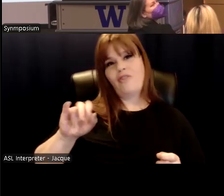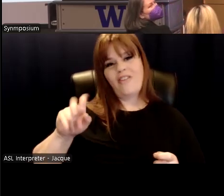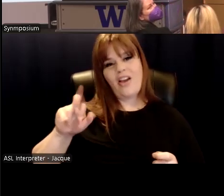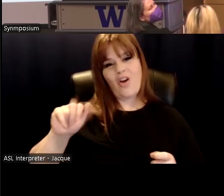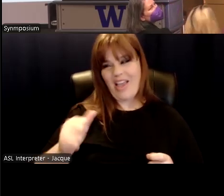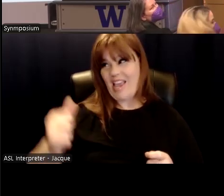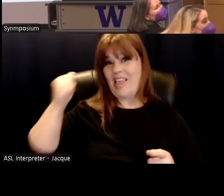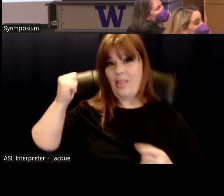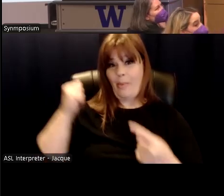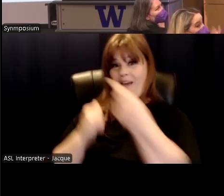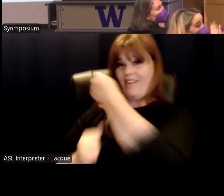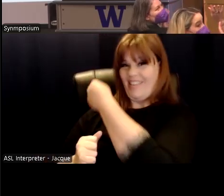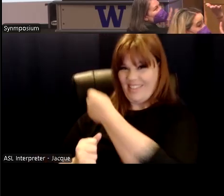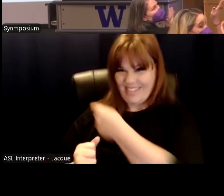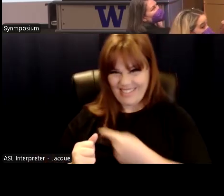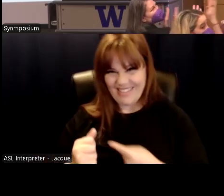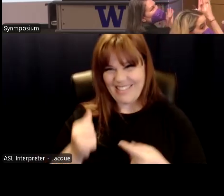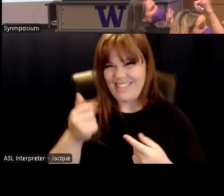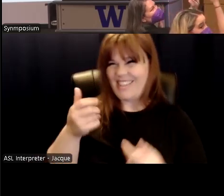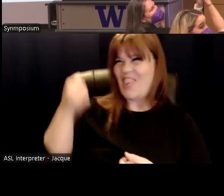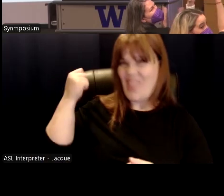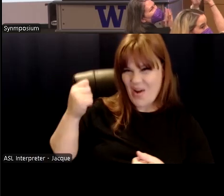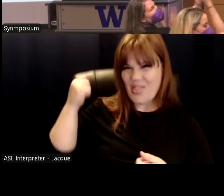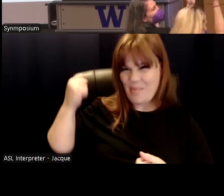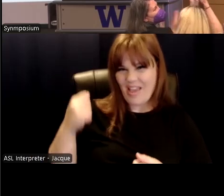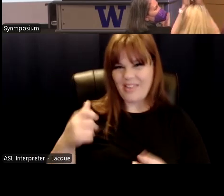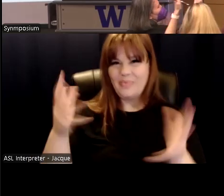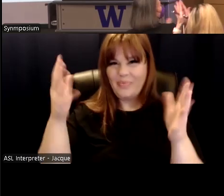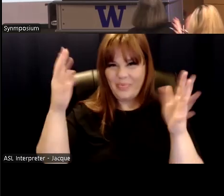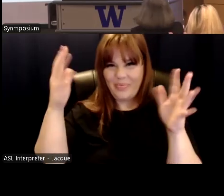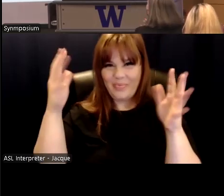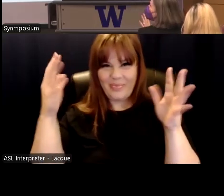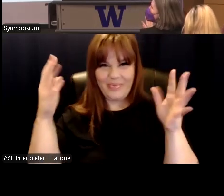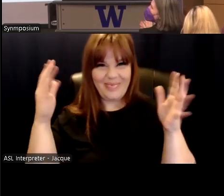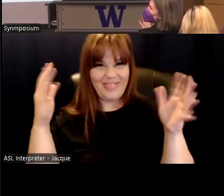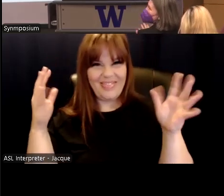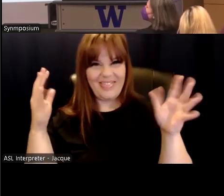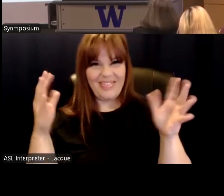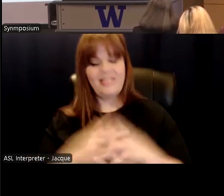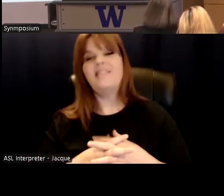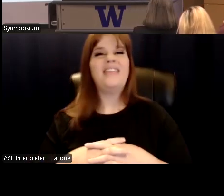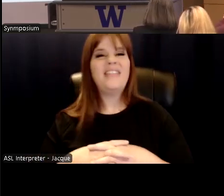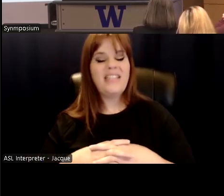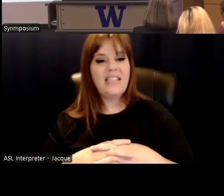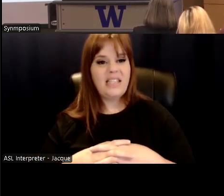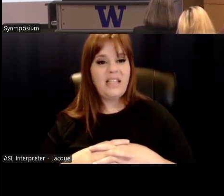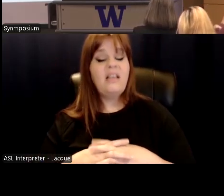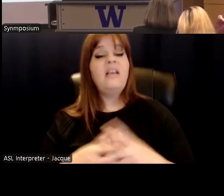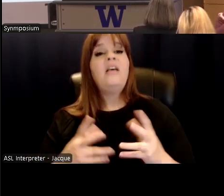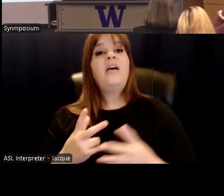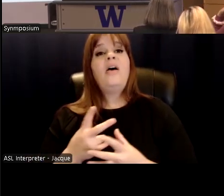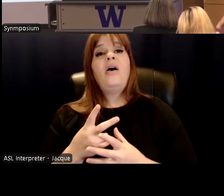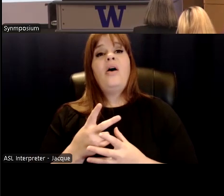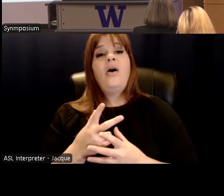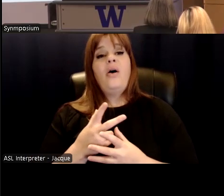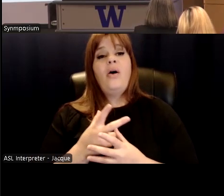back. He is there in the back. Both symbolically